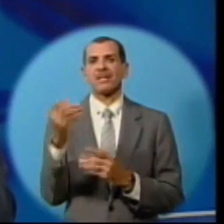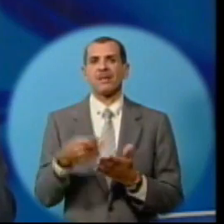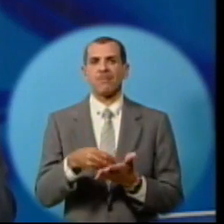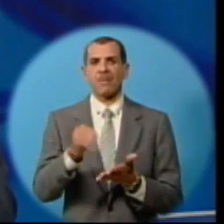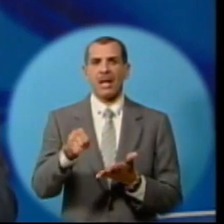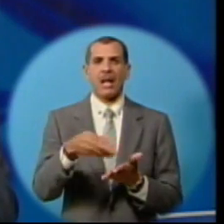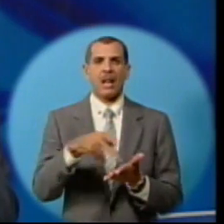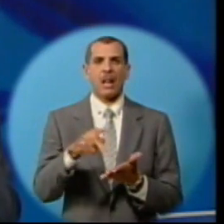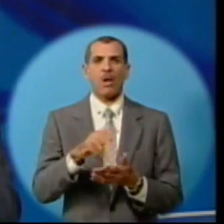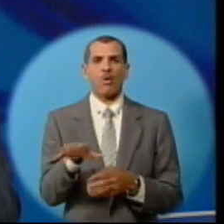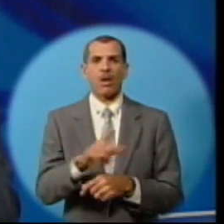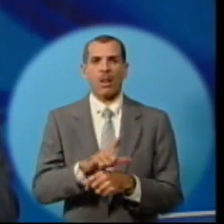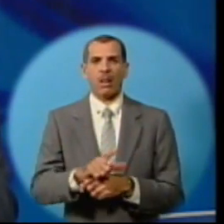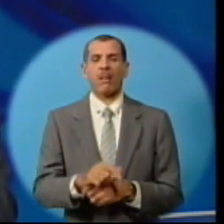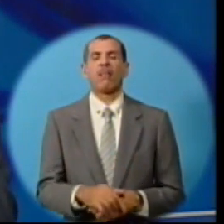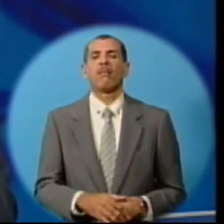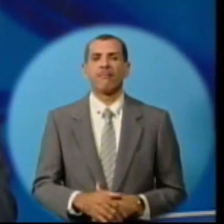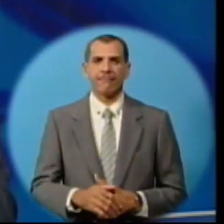local.